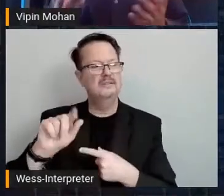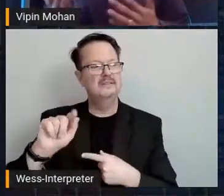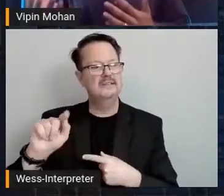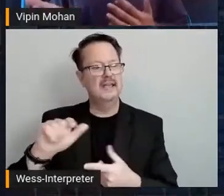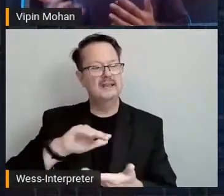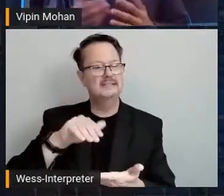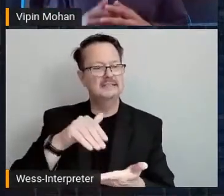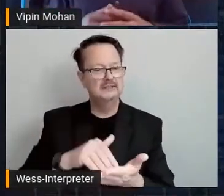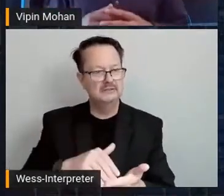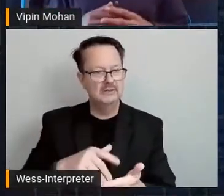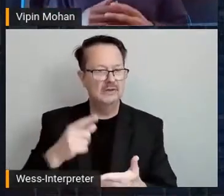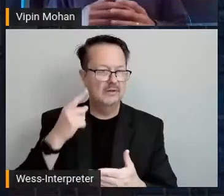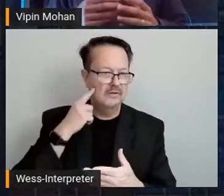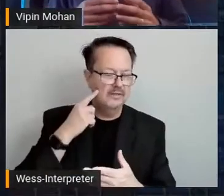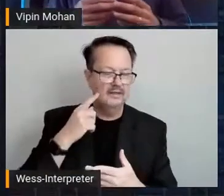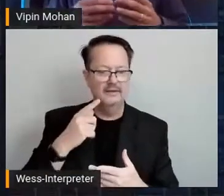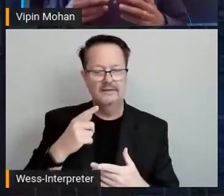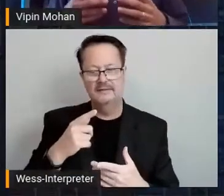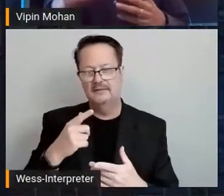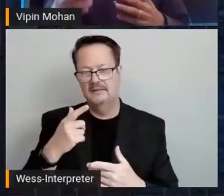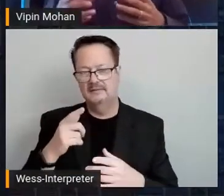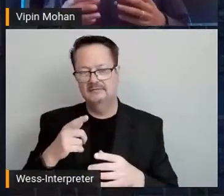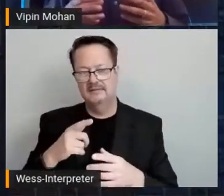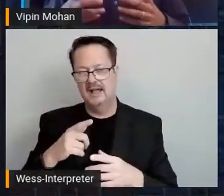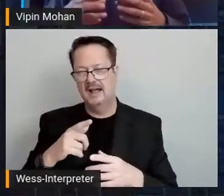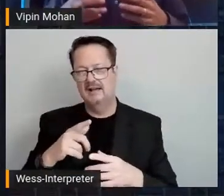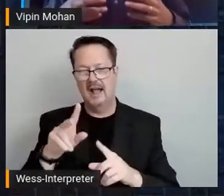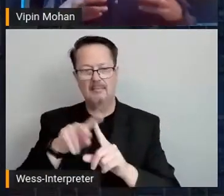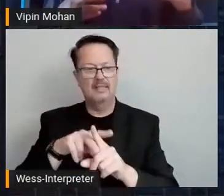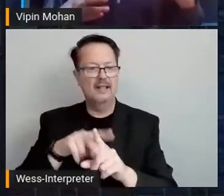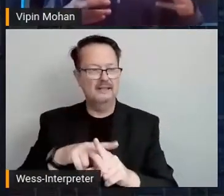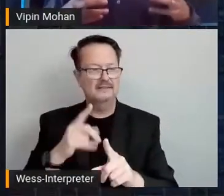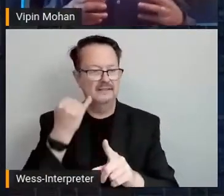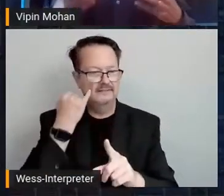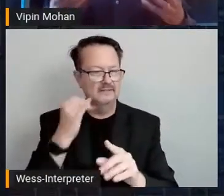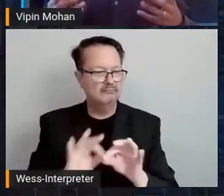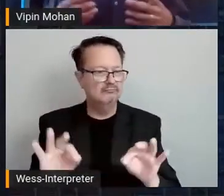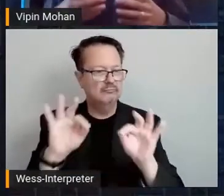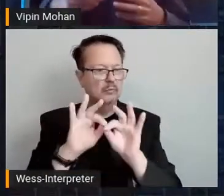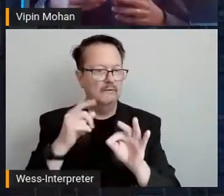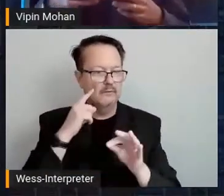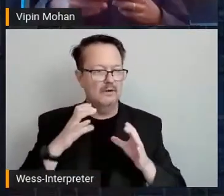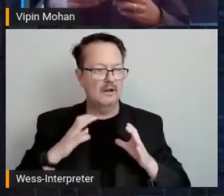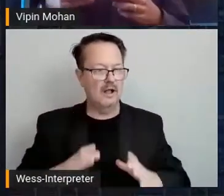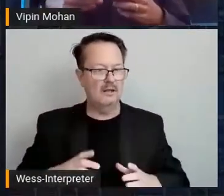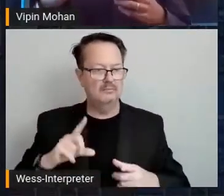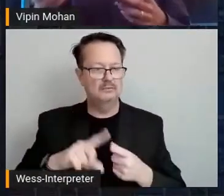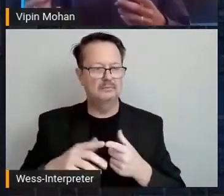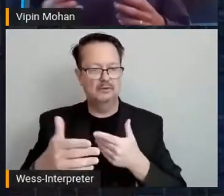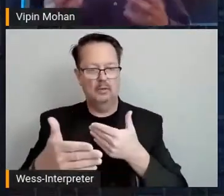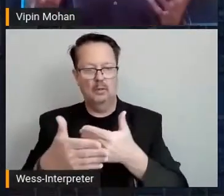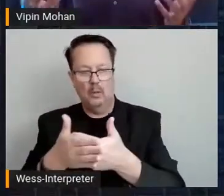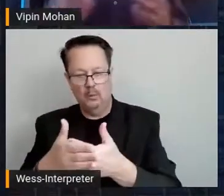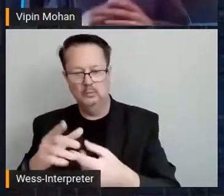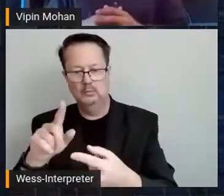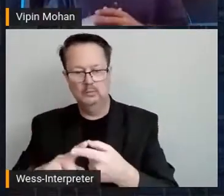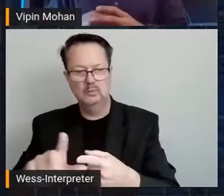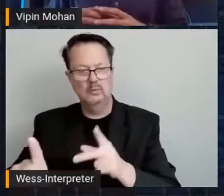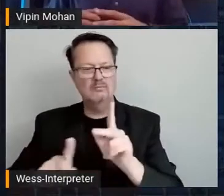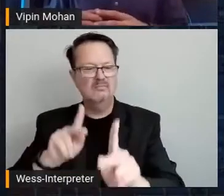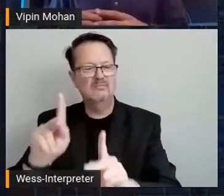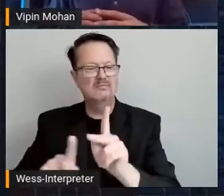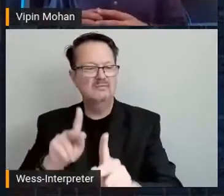of latency-sensitive applications wherein it's important for a customer to be closer to their end users so that they can